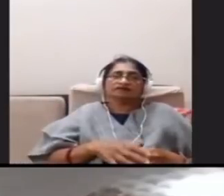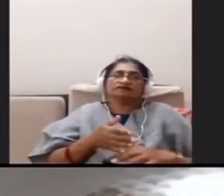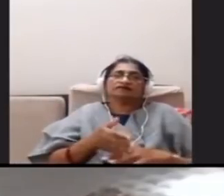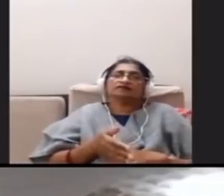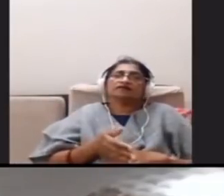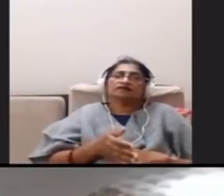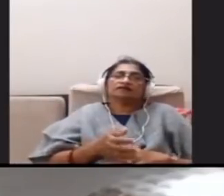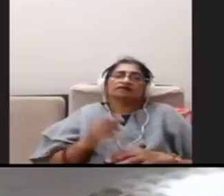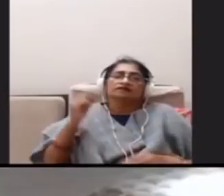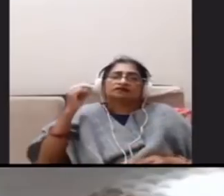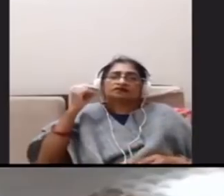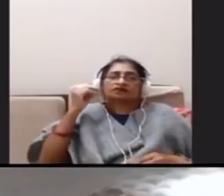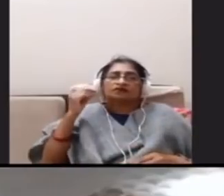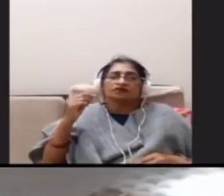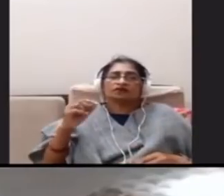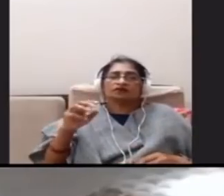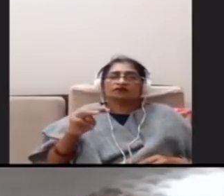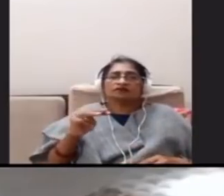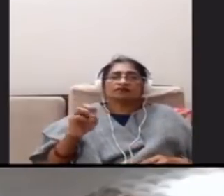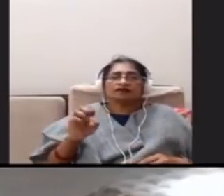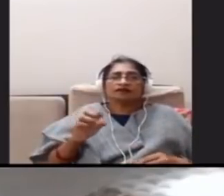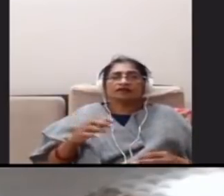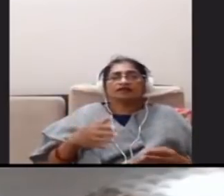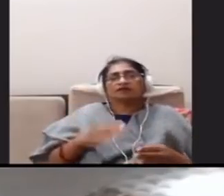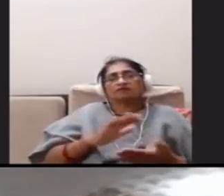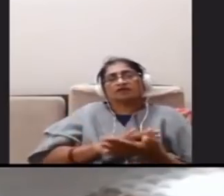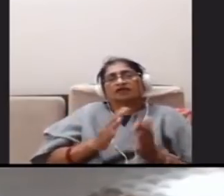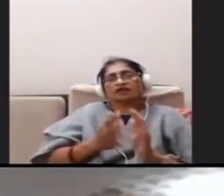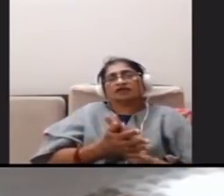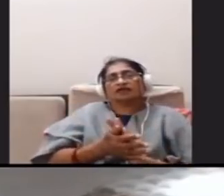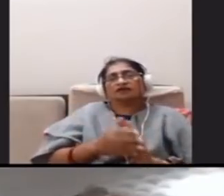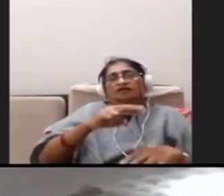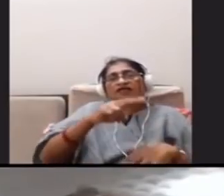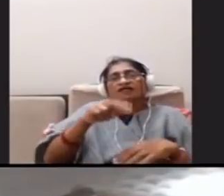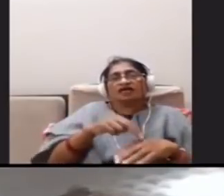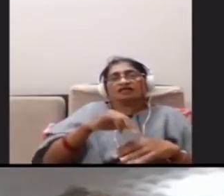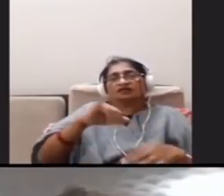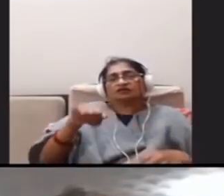medal, later he became the national junior and senior short